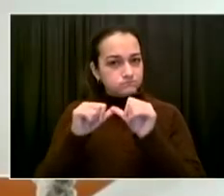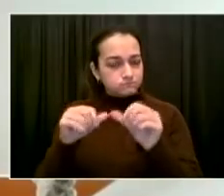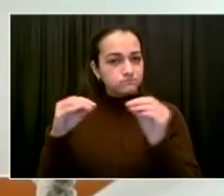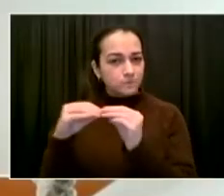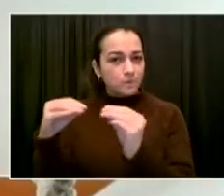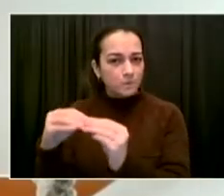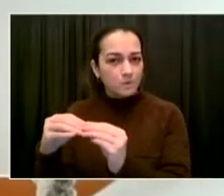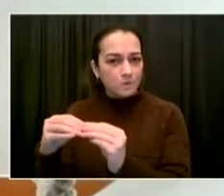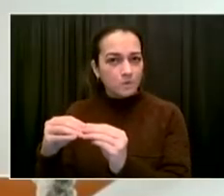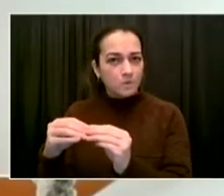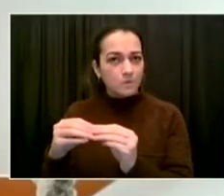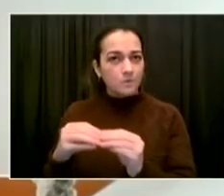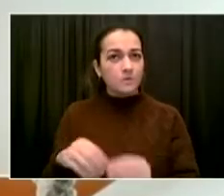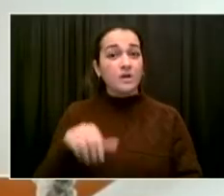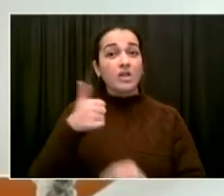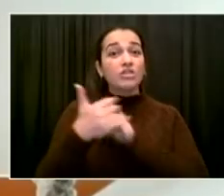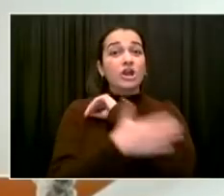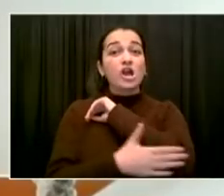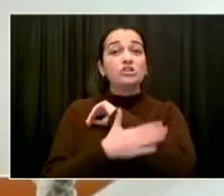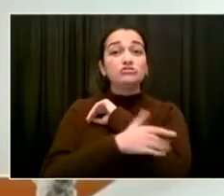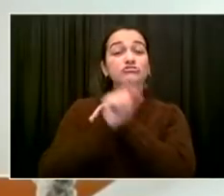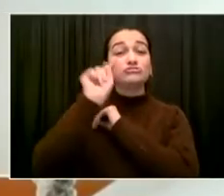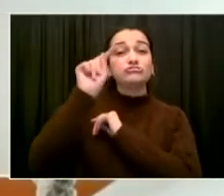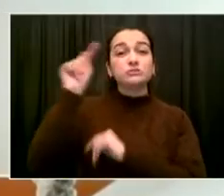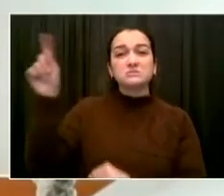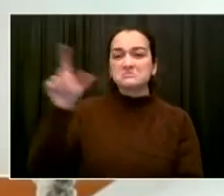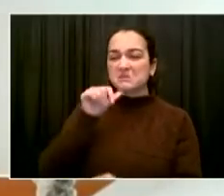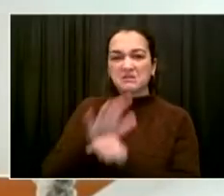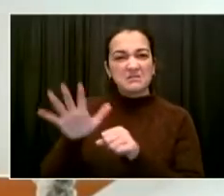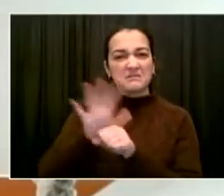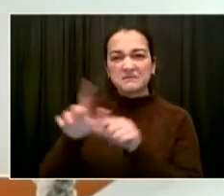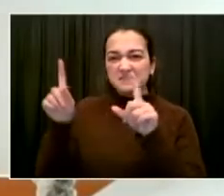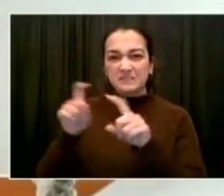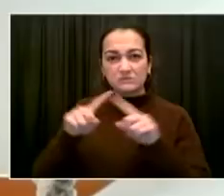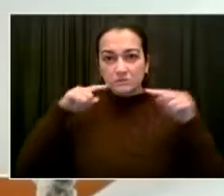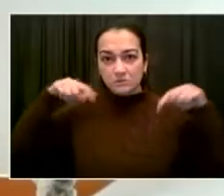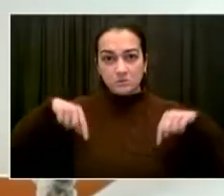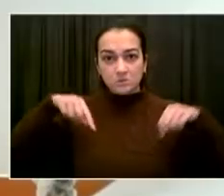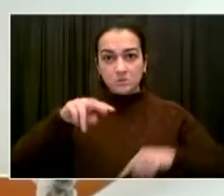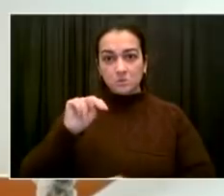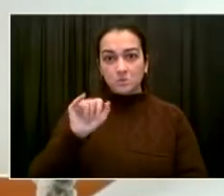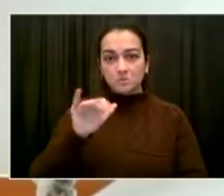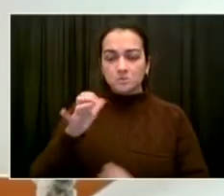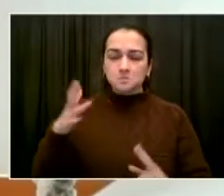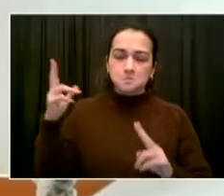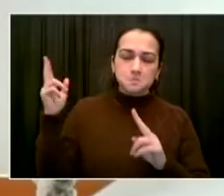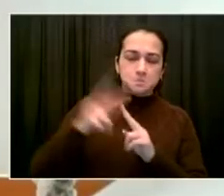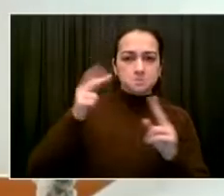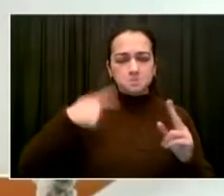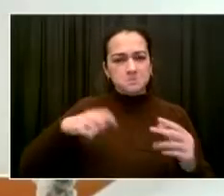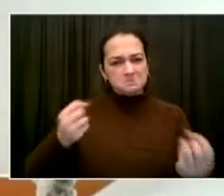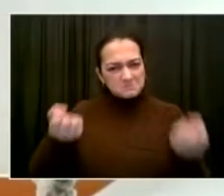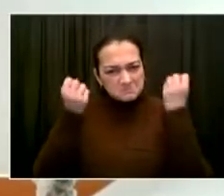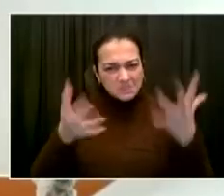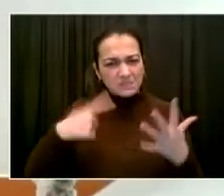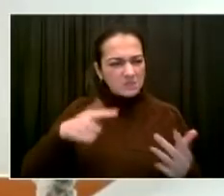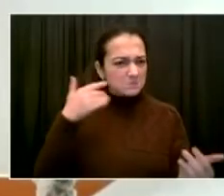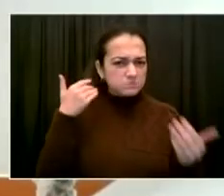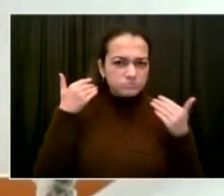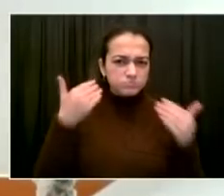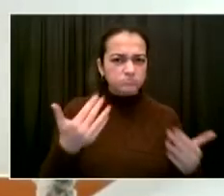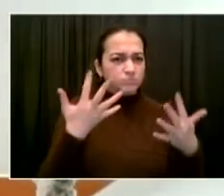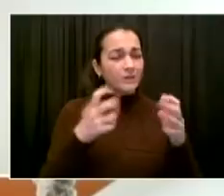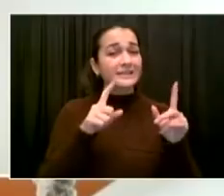whole world. I think there are only about 6 that are doing more per capita testing than we are. And we're doing more per capita testing this week than other big cities